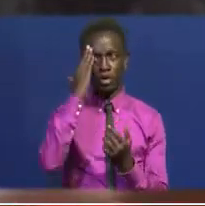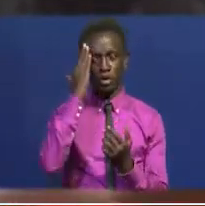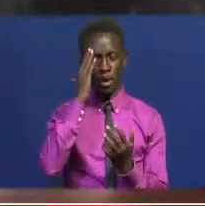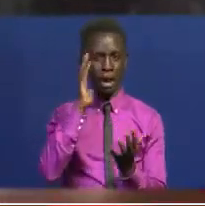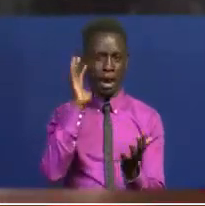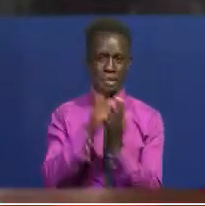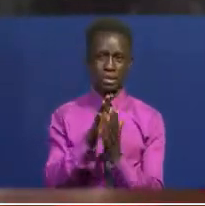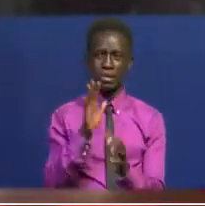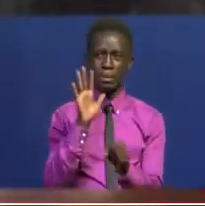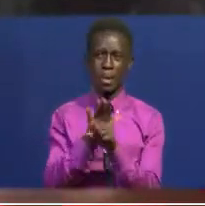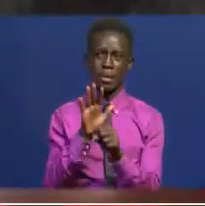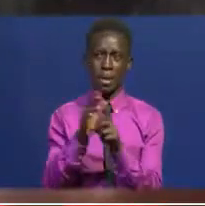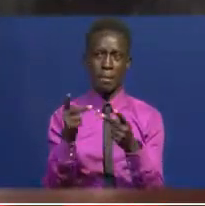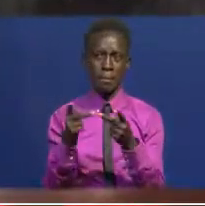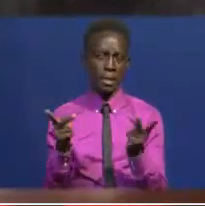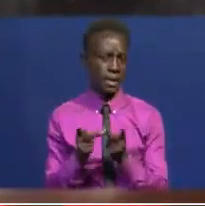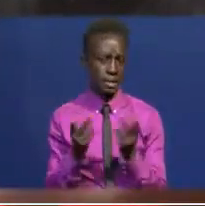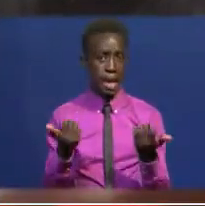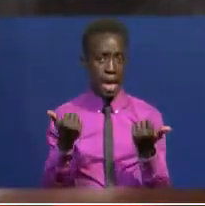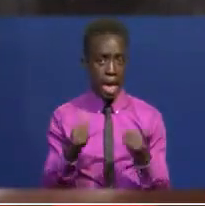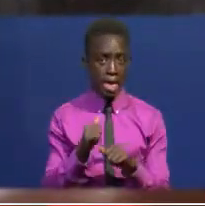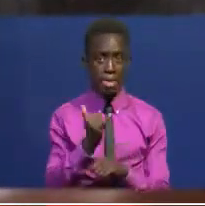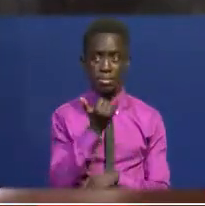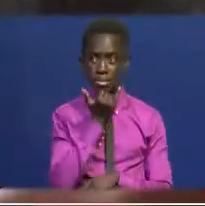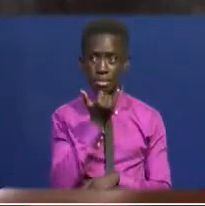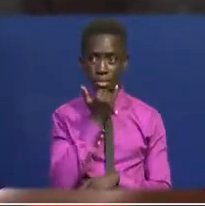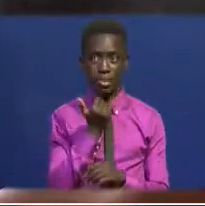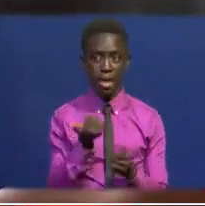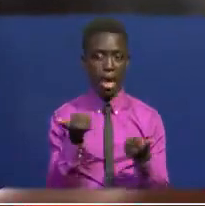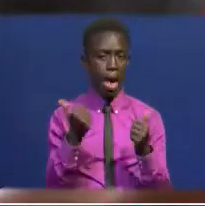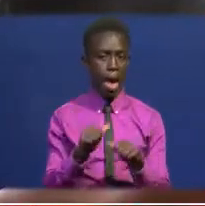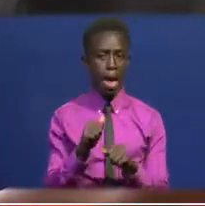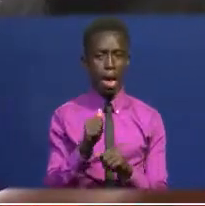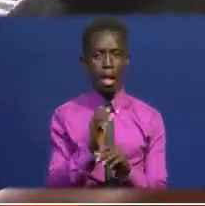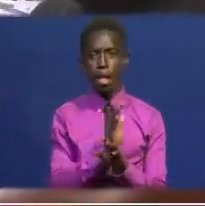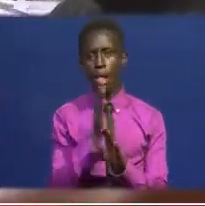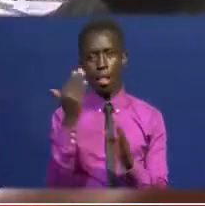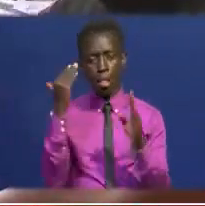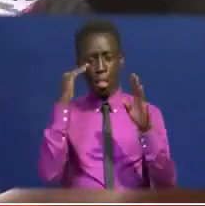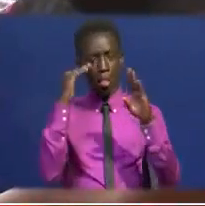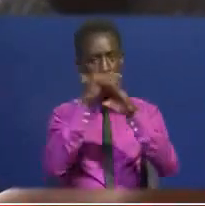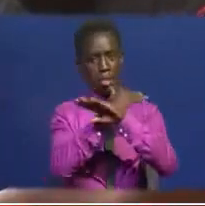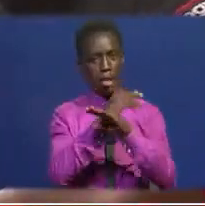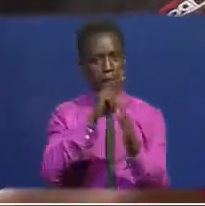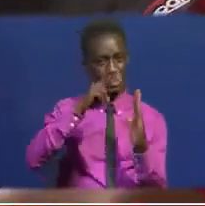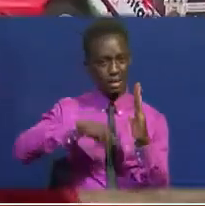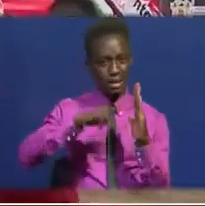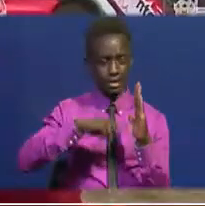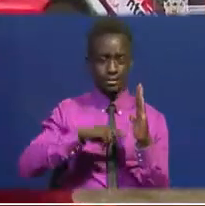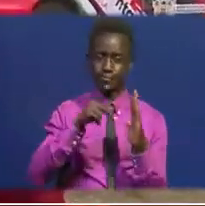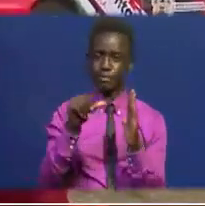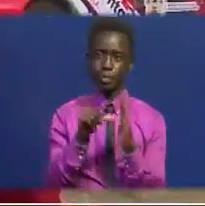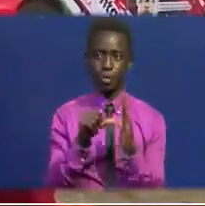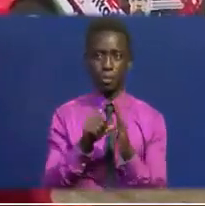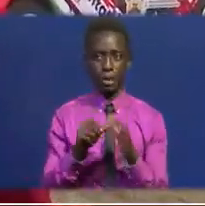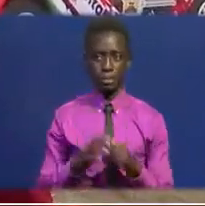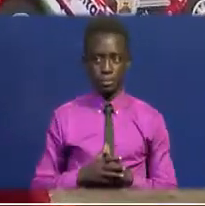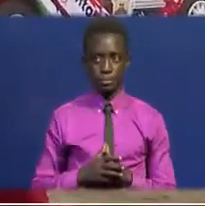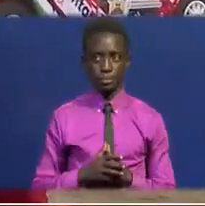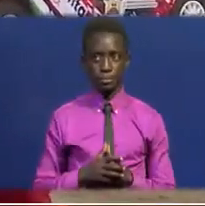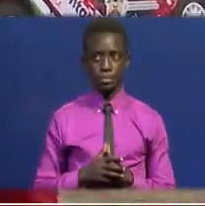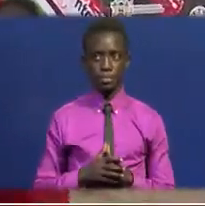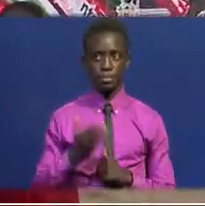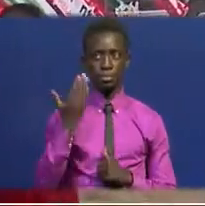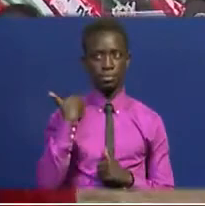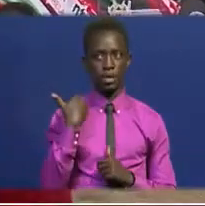many places. Any slight mistake, any lead reading, it's a disaster to the crew. So we did it already in